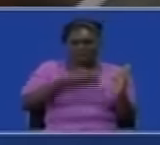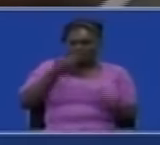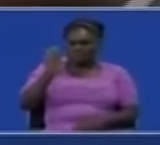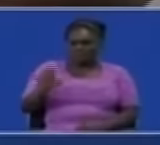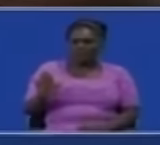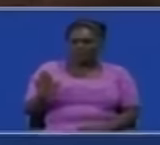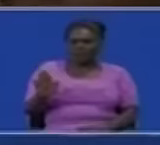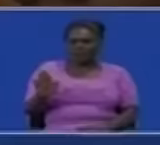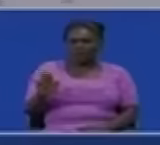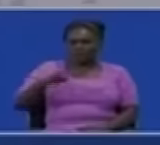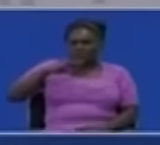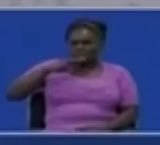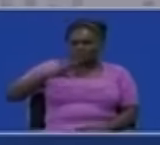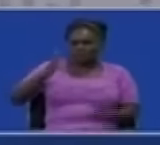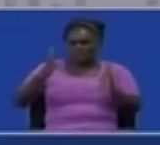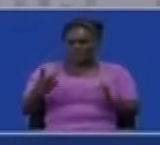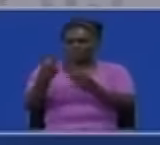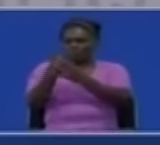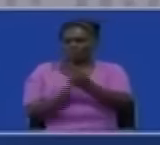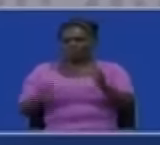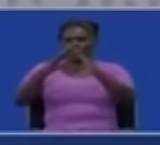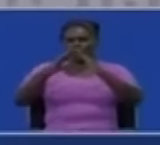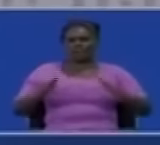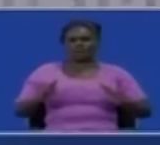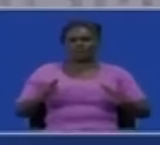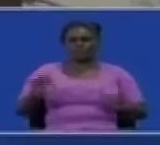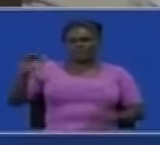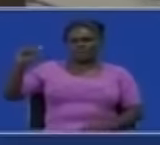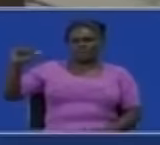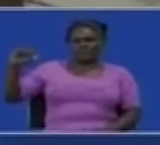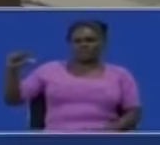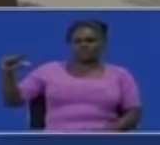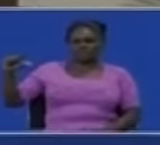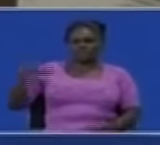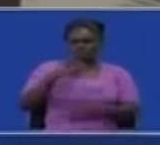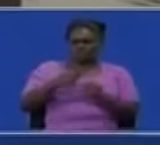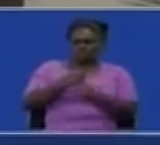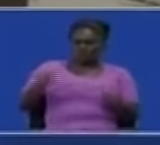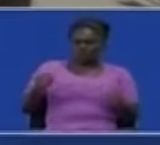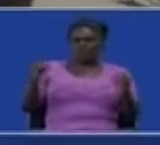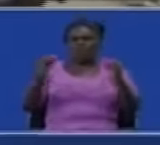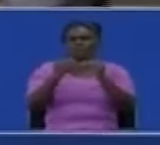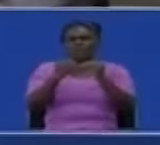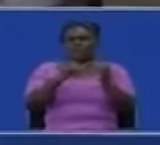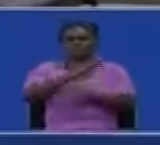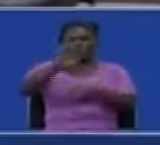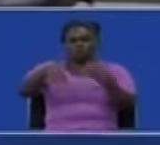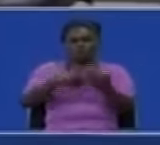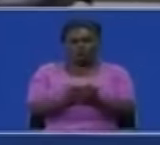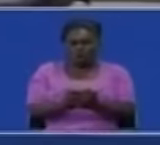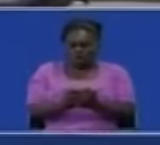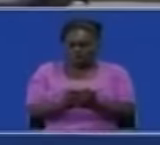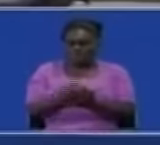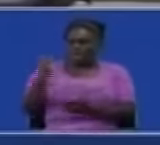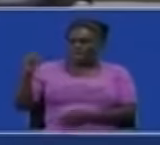the suit are speakers of the two houses and the Attorney General. COD is set to meet all its elected